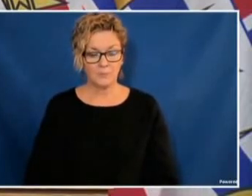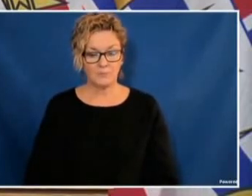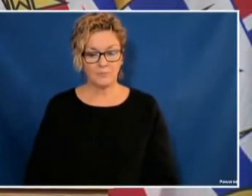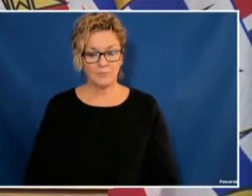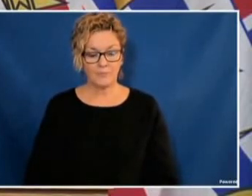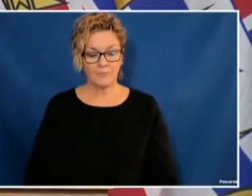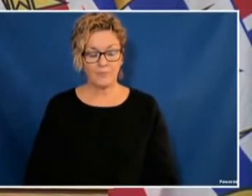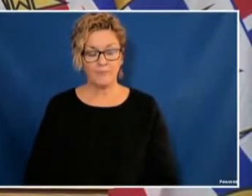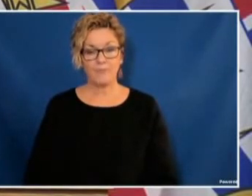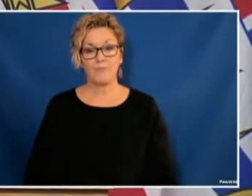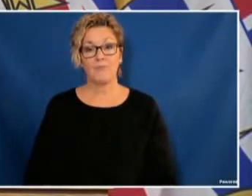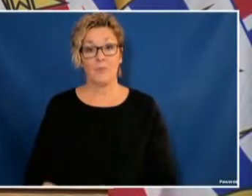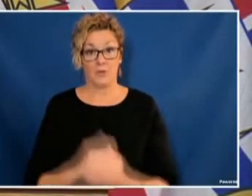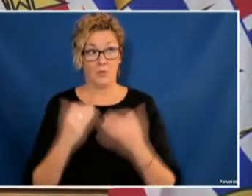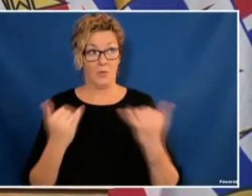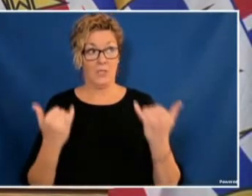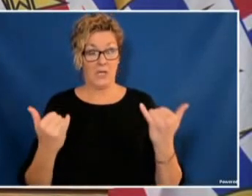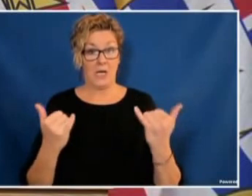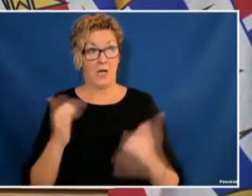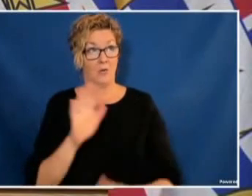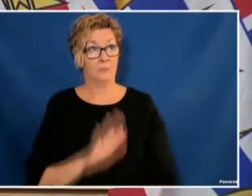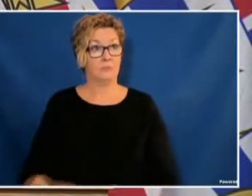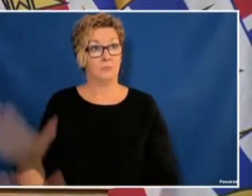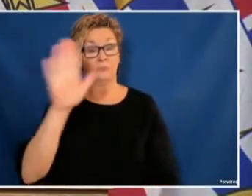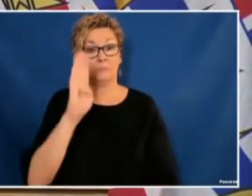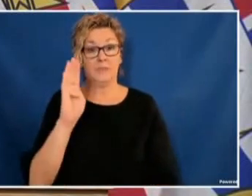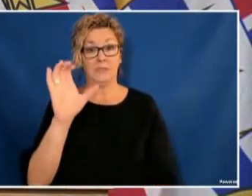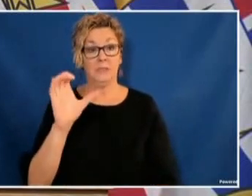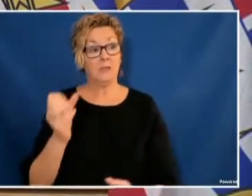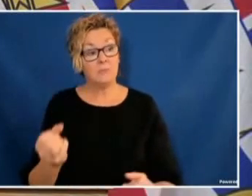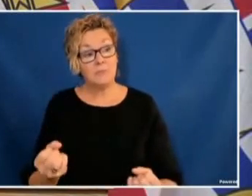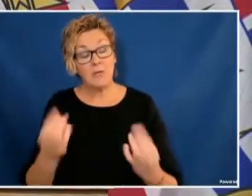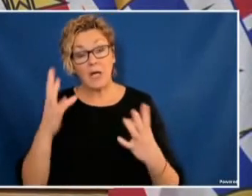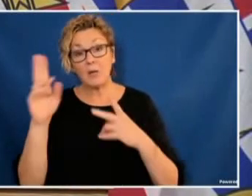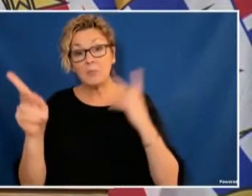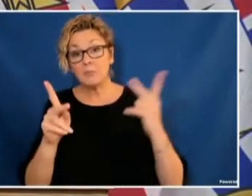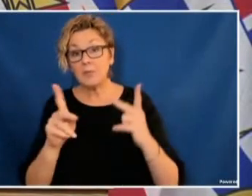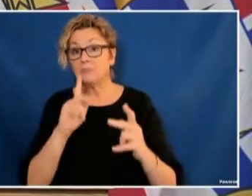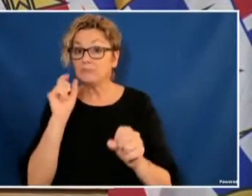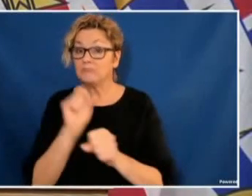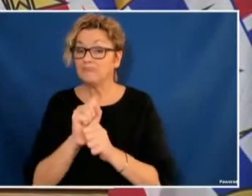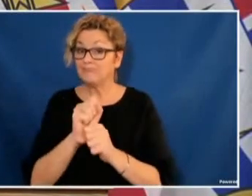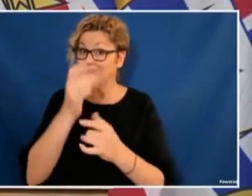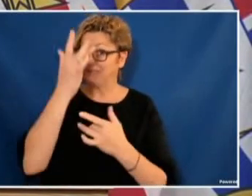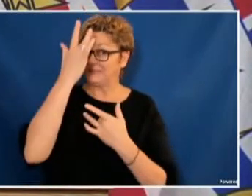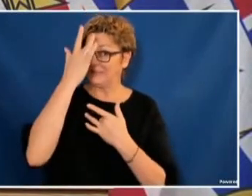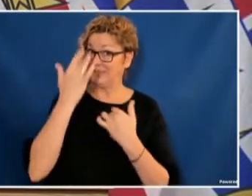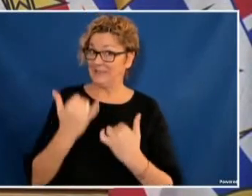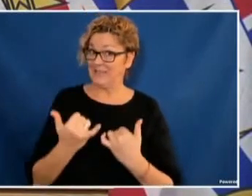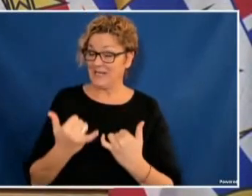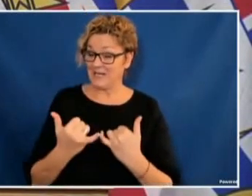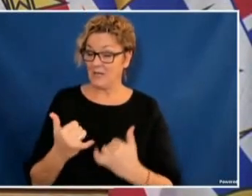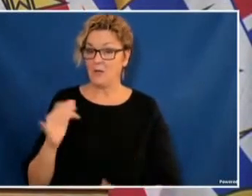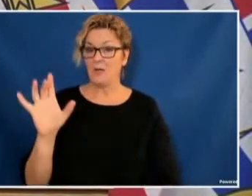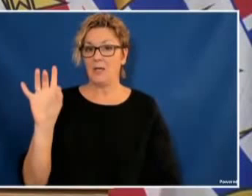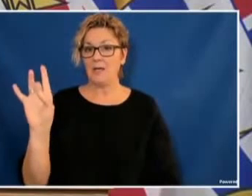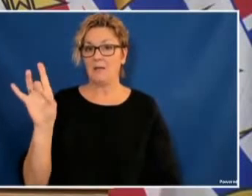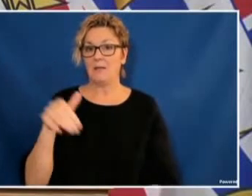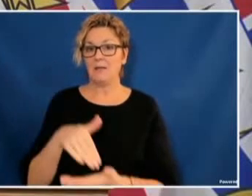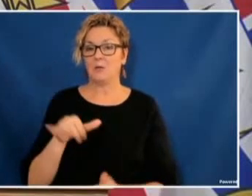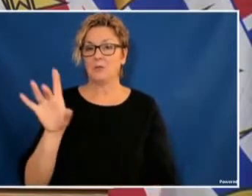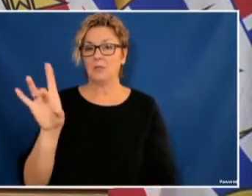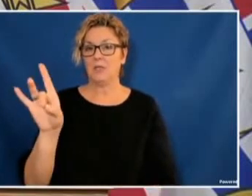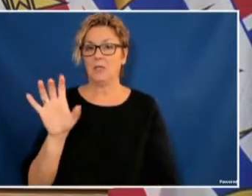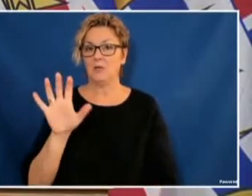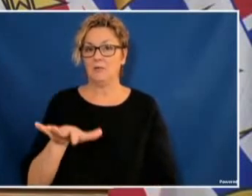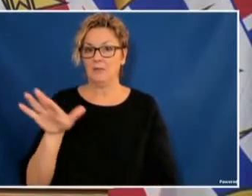you. And I want to, as well, express the pain that I know that the caregivers in the communities that these